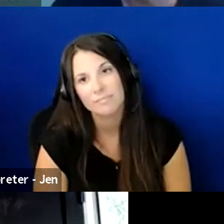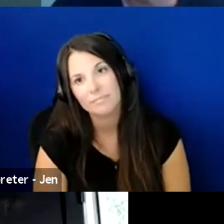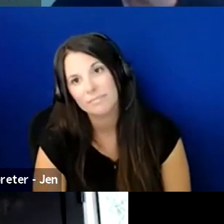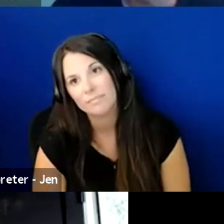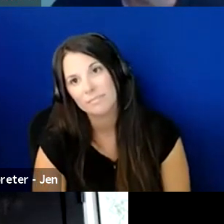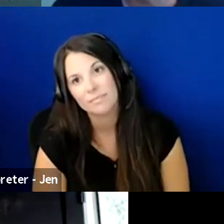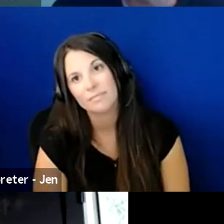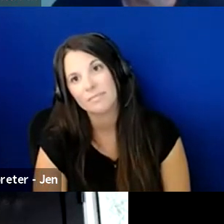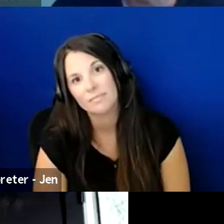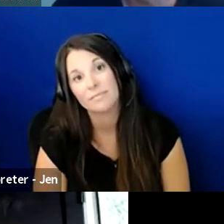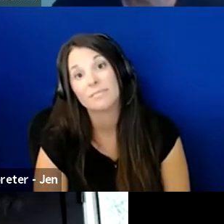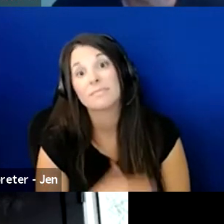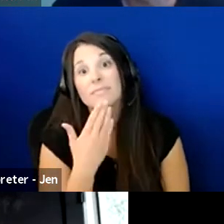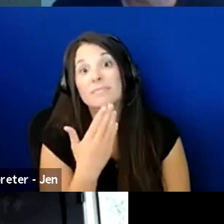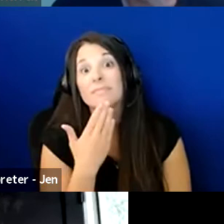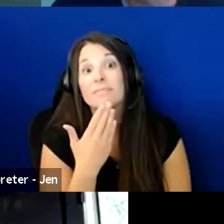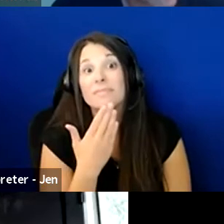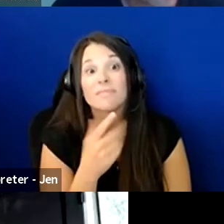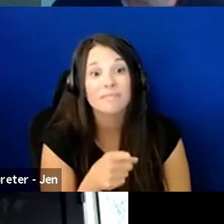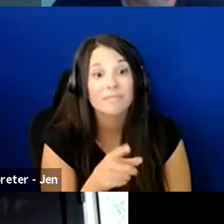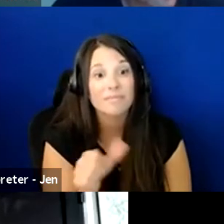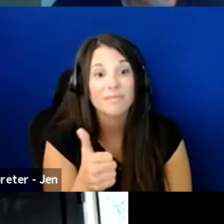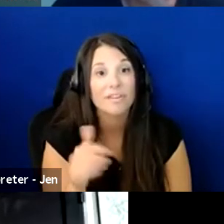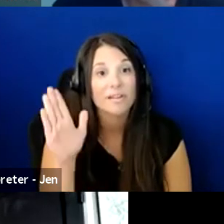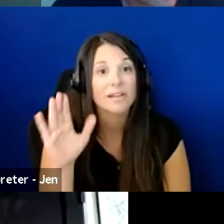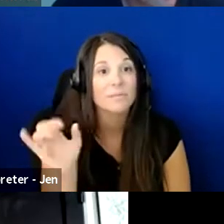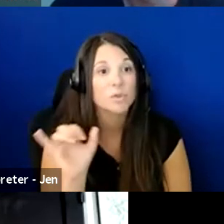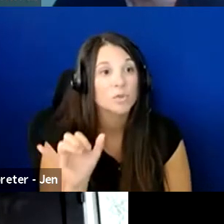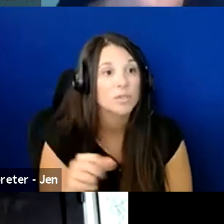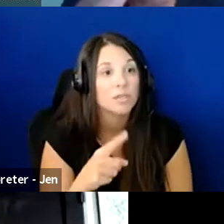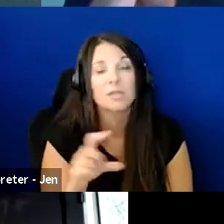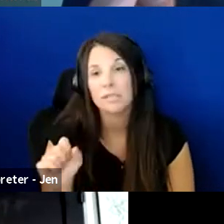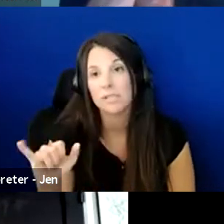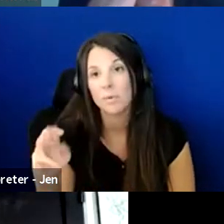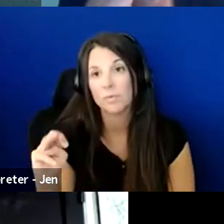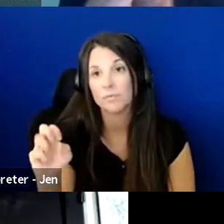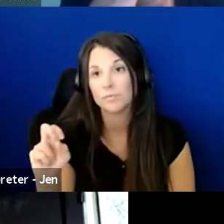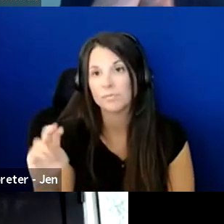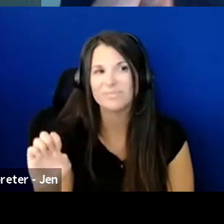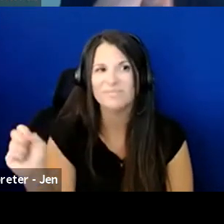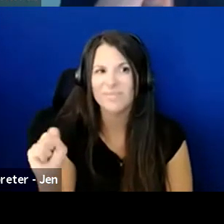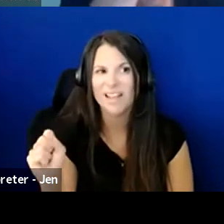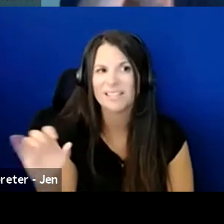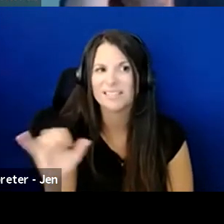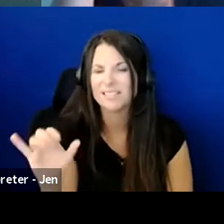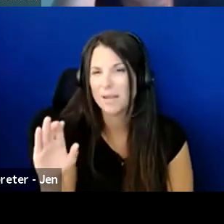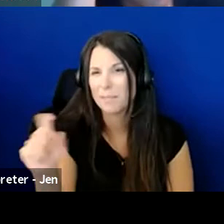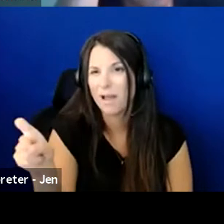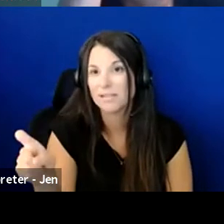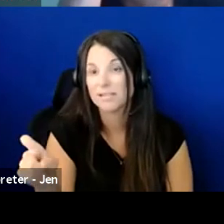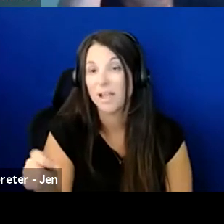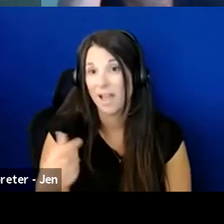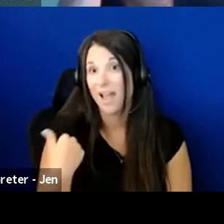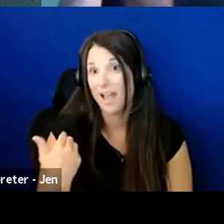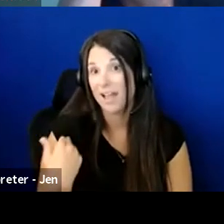Thank you. I- Simone, you had your hand up. I as was well. just gonna add about the sandbox. Somehow I ended up with 2 sandbox before the pandemics, and they